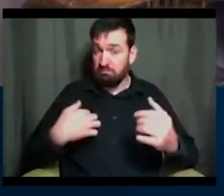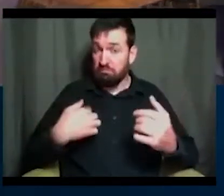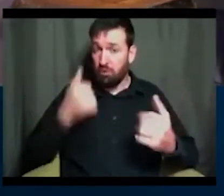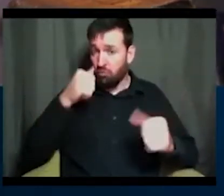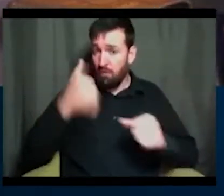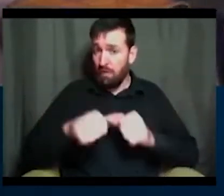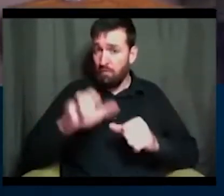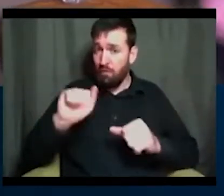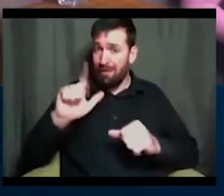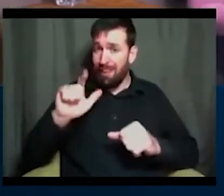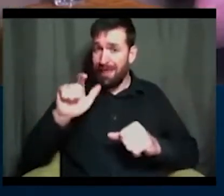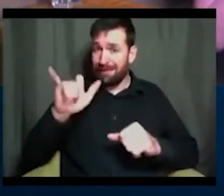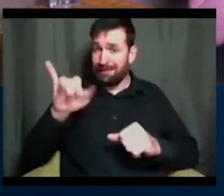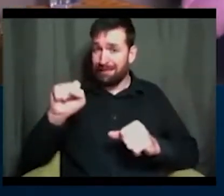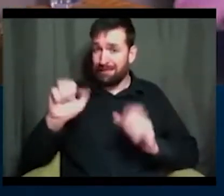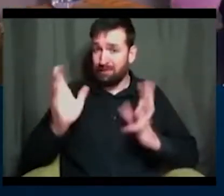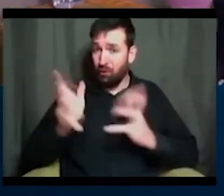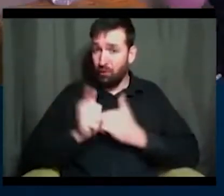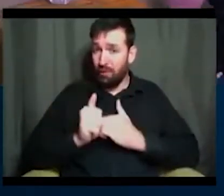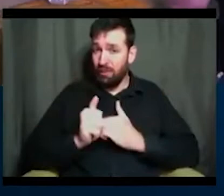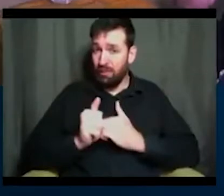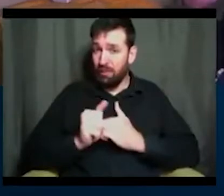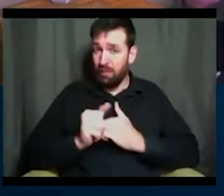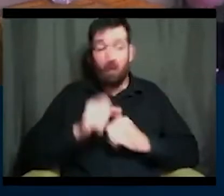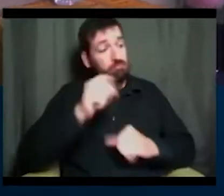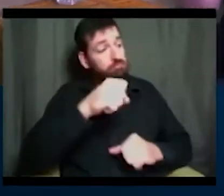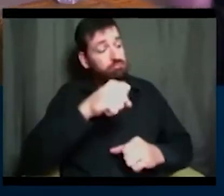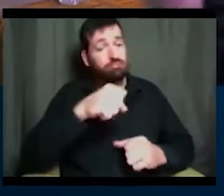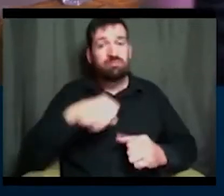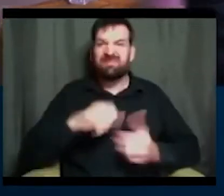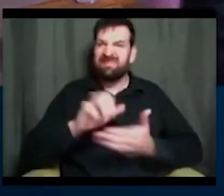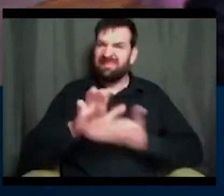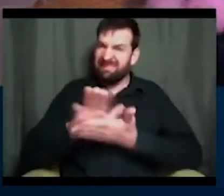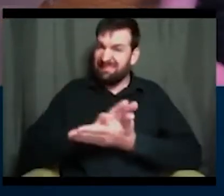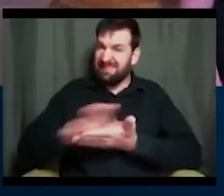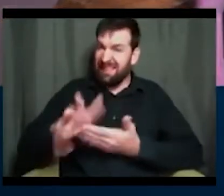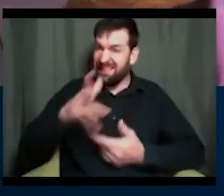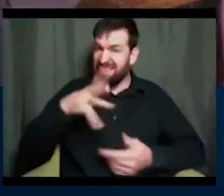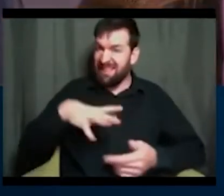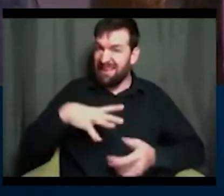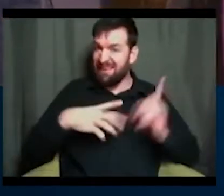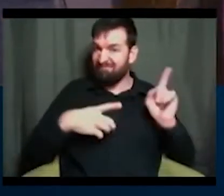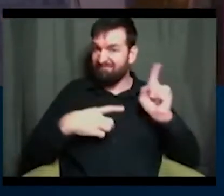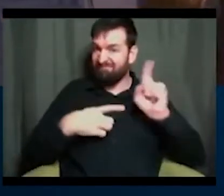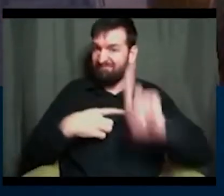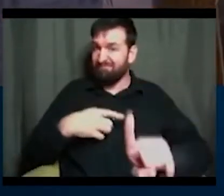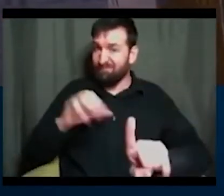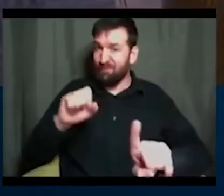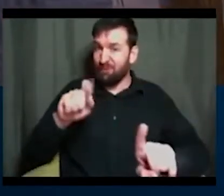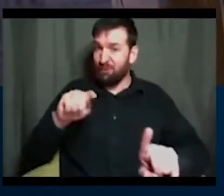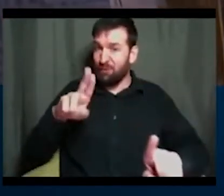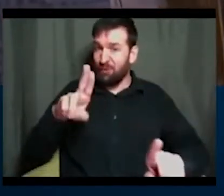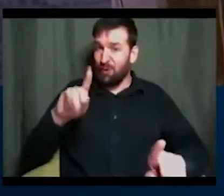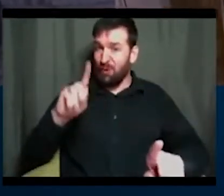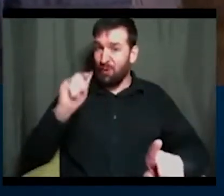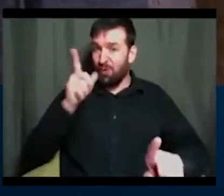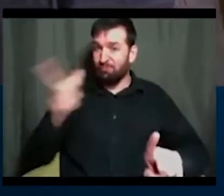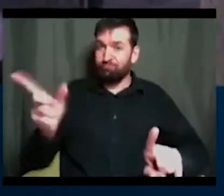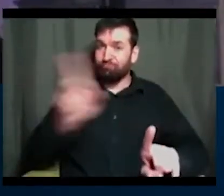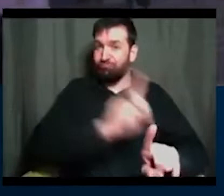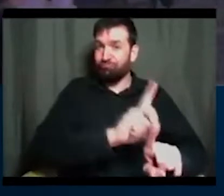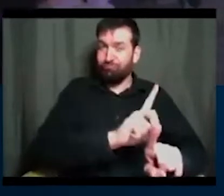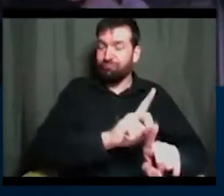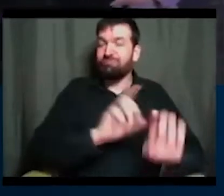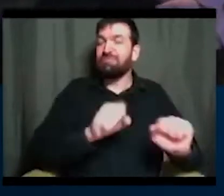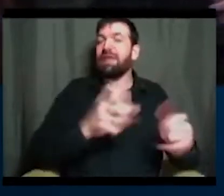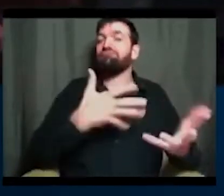to? Yeah. Alexis, the nice lady. She's coming into the studio, and she's going to take you out in the hall, and you guys can just kind of hang out a little